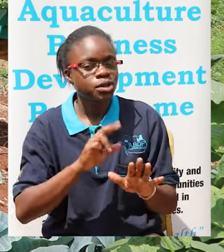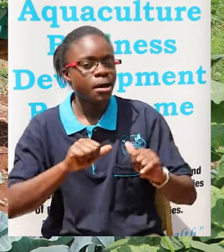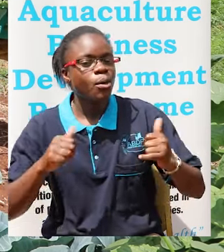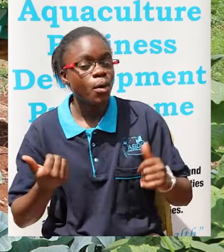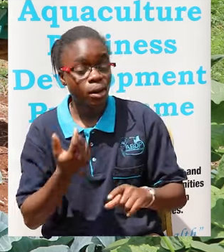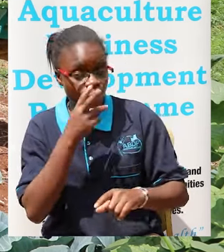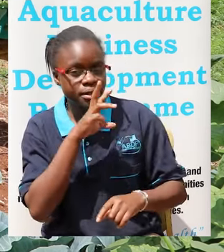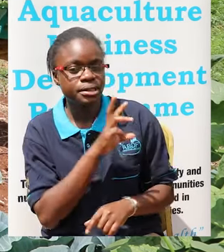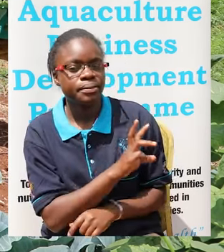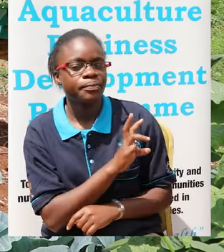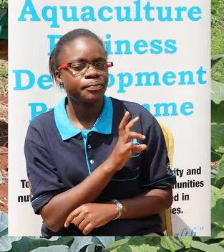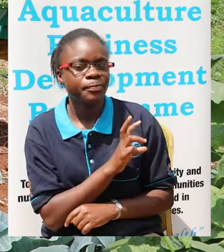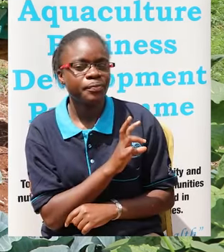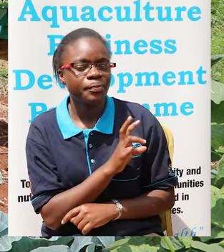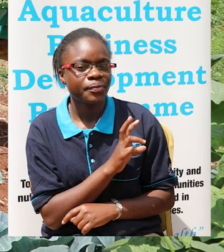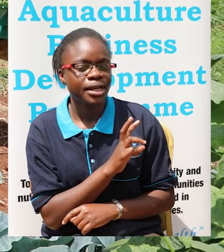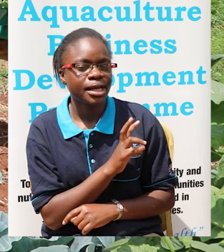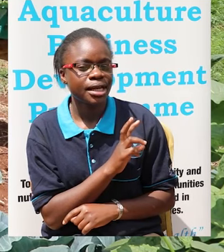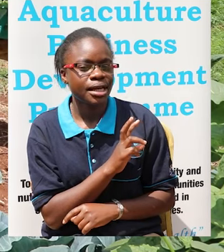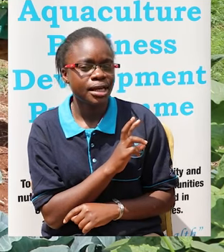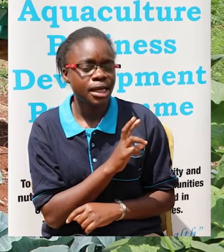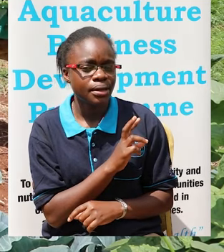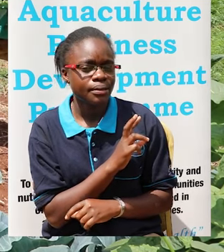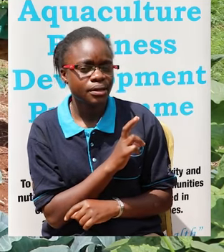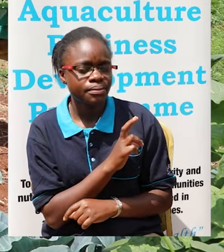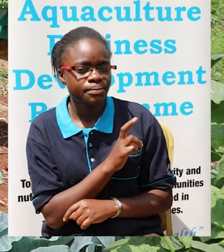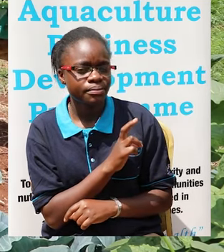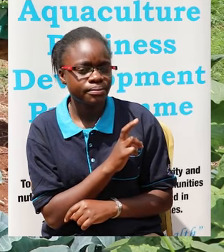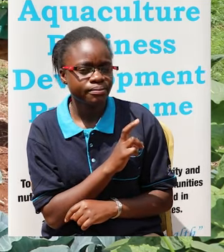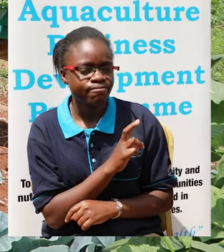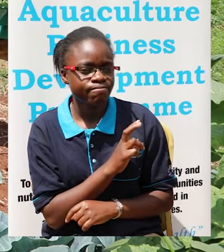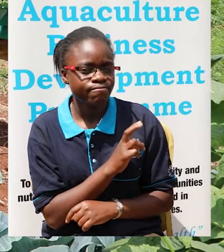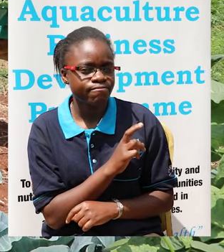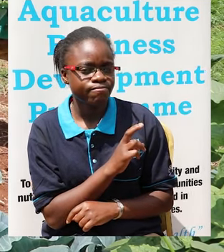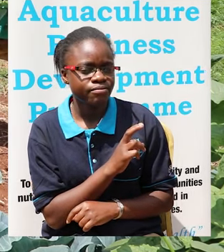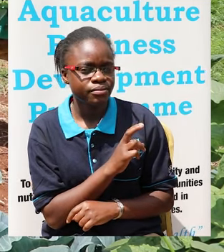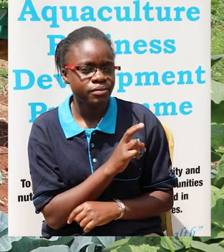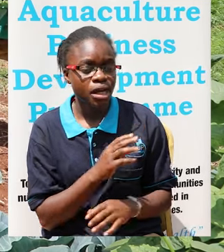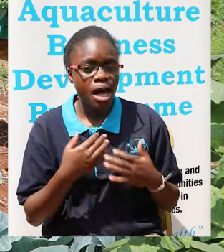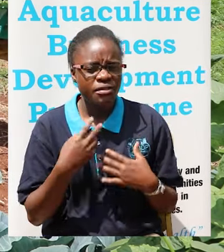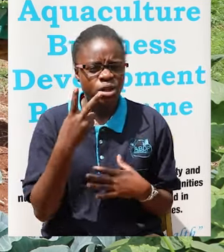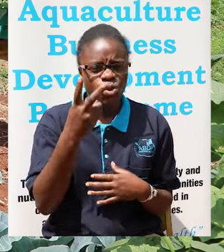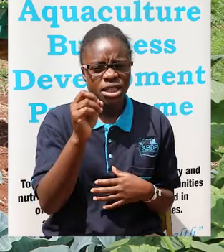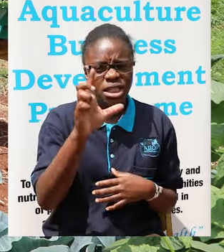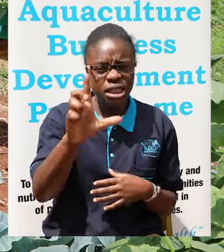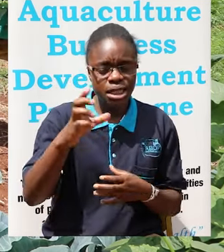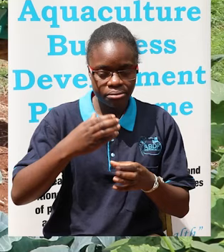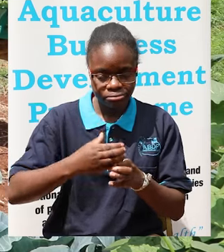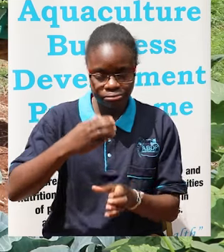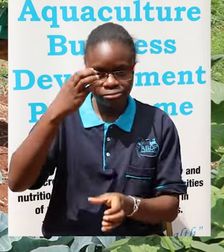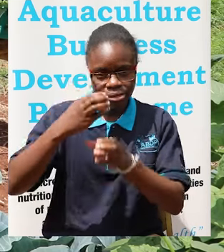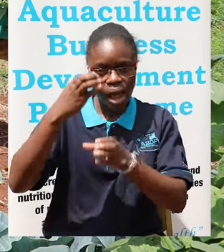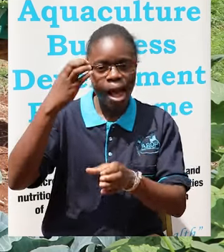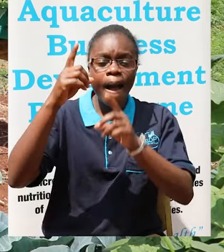have buckets that could be broken, but we can turn them into a garden. For the 20 liter jerry can, you